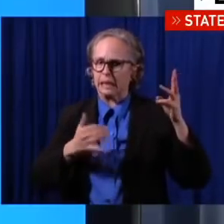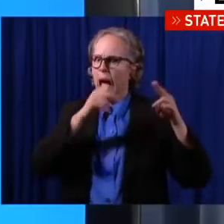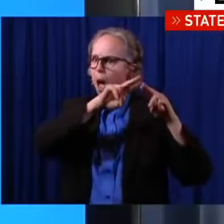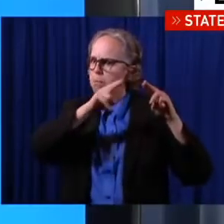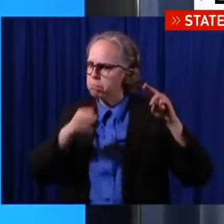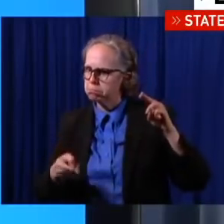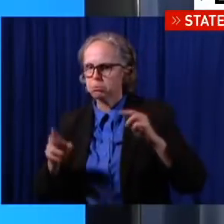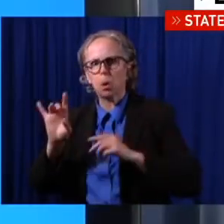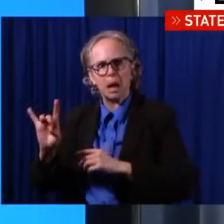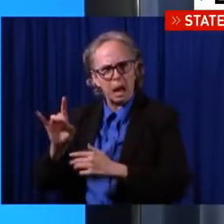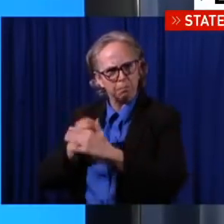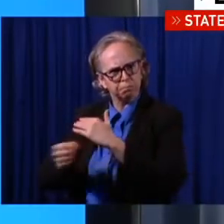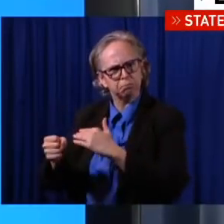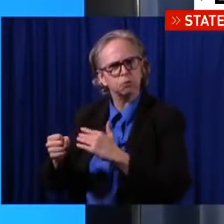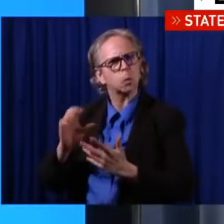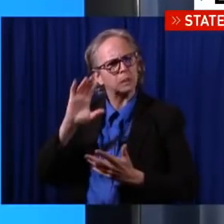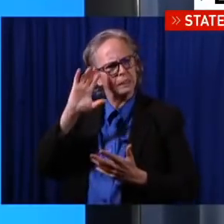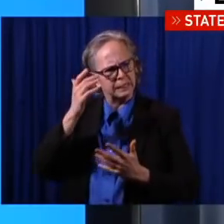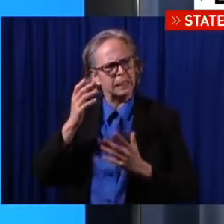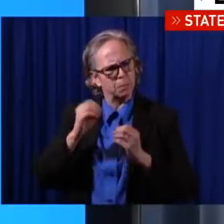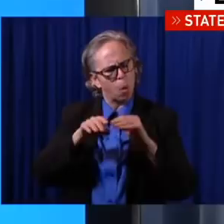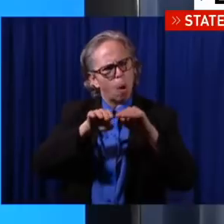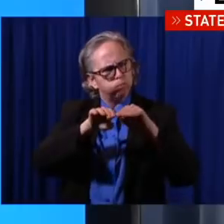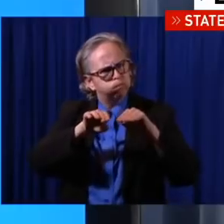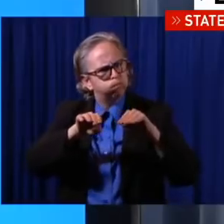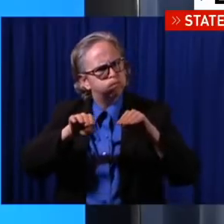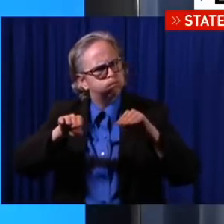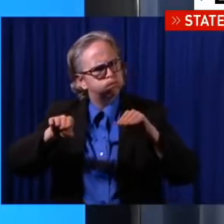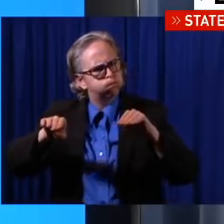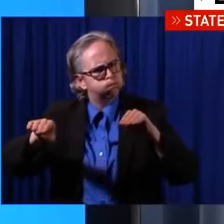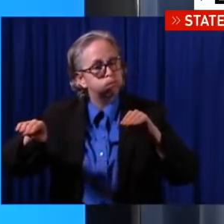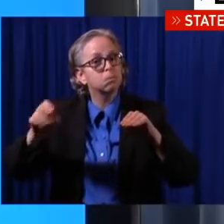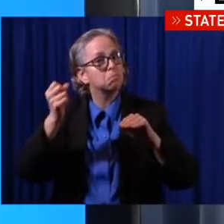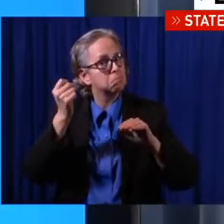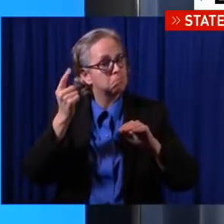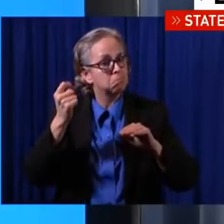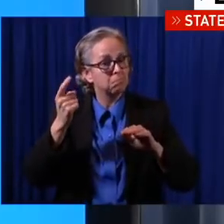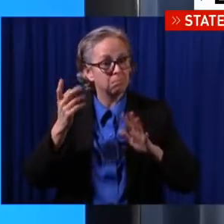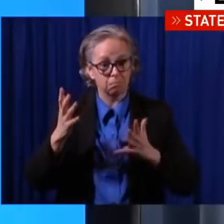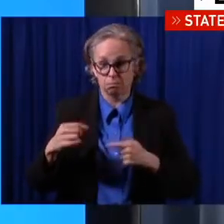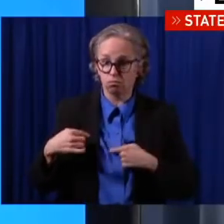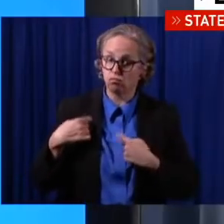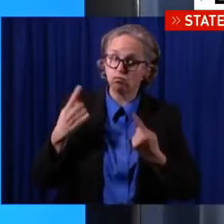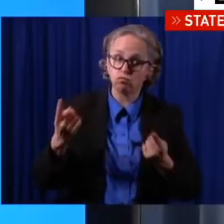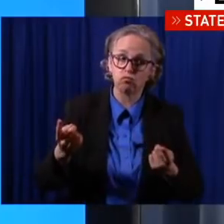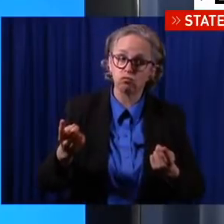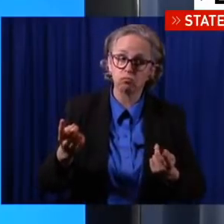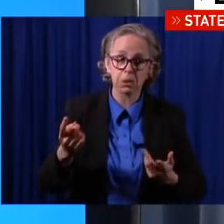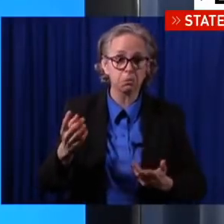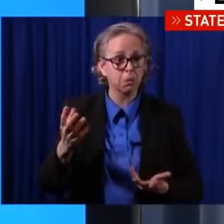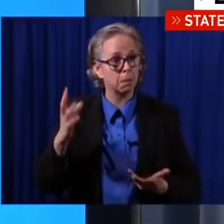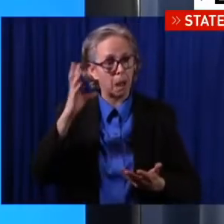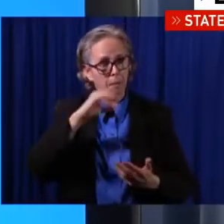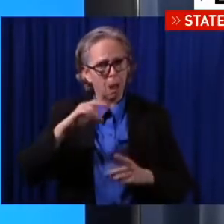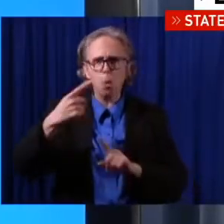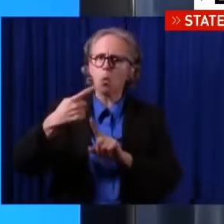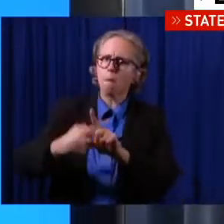flat. And that has been the situation for really well over a month now.